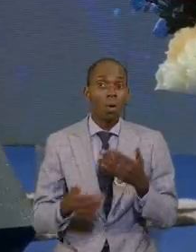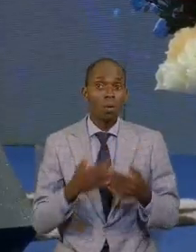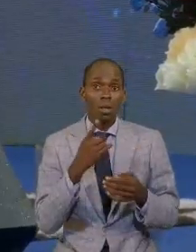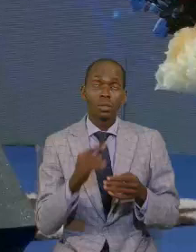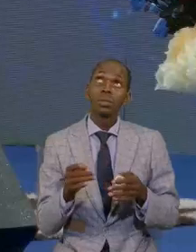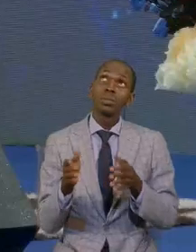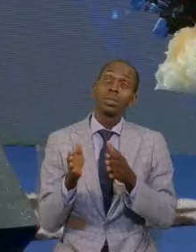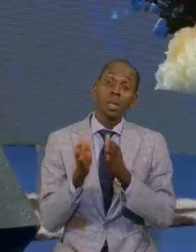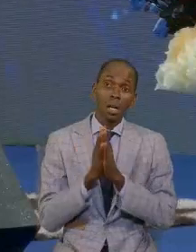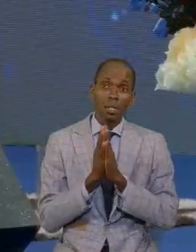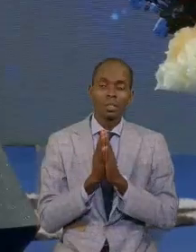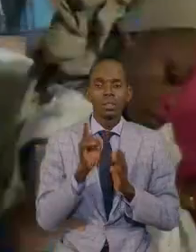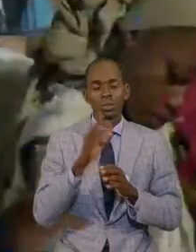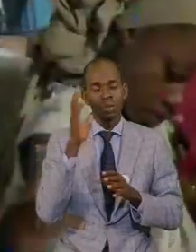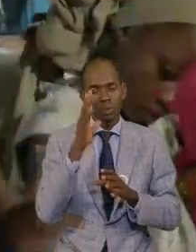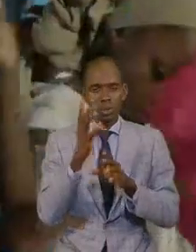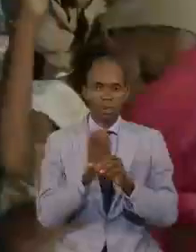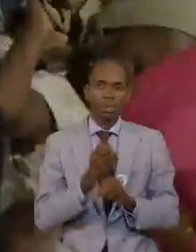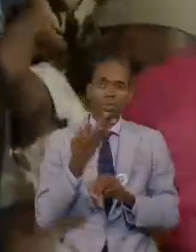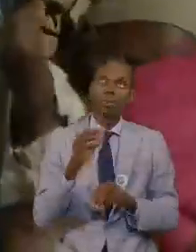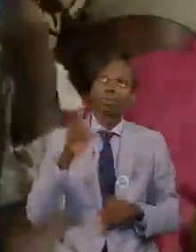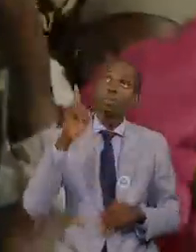ask, you receive of him.